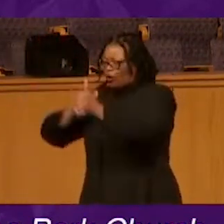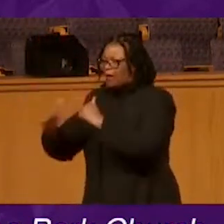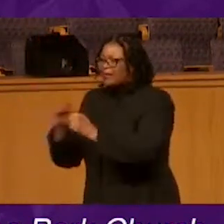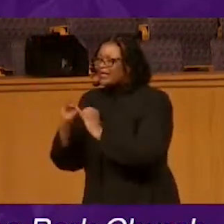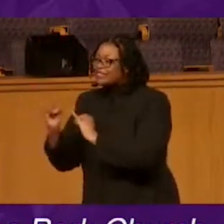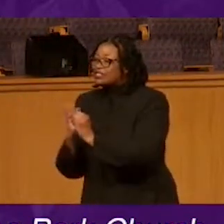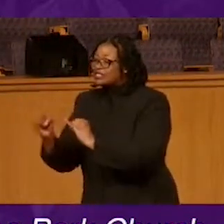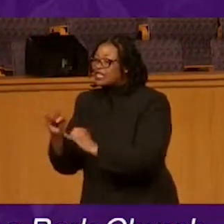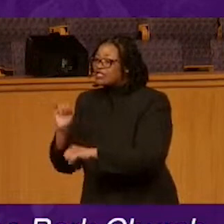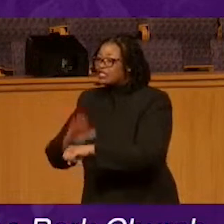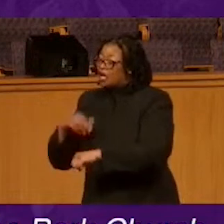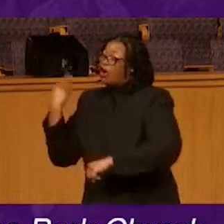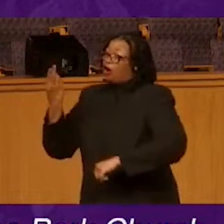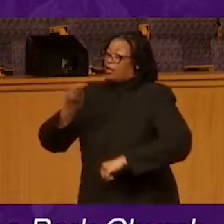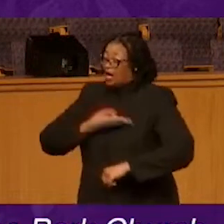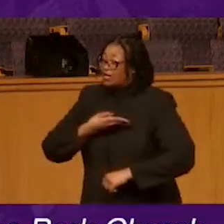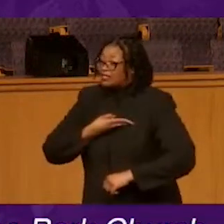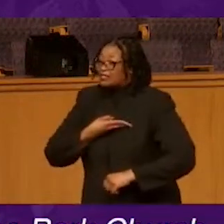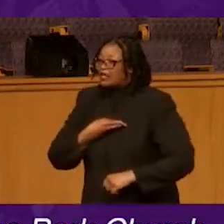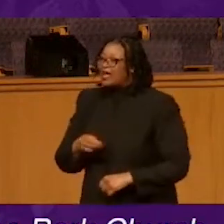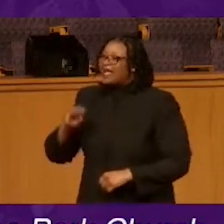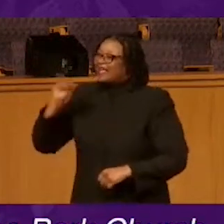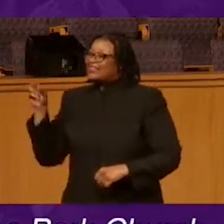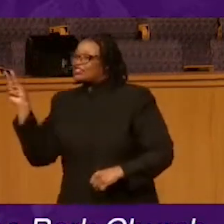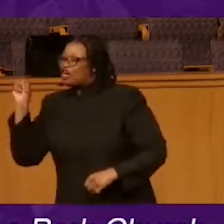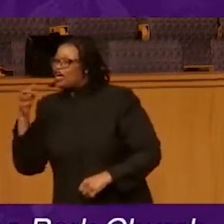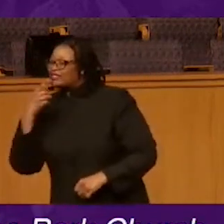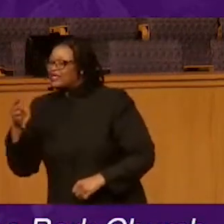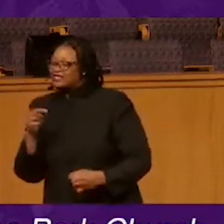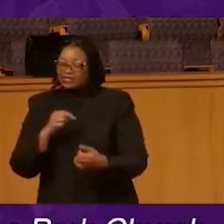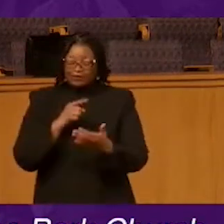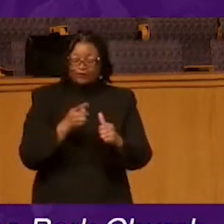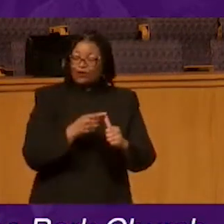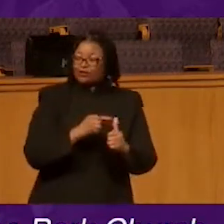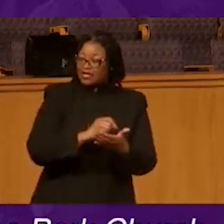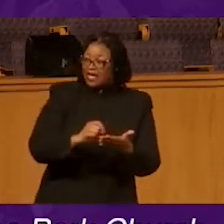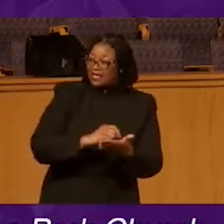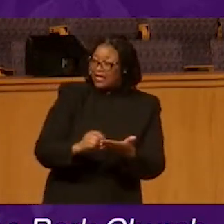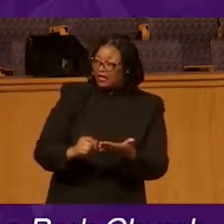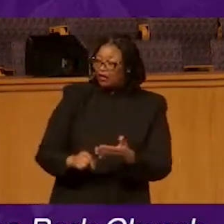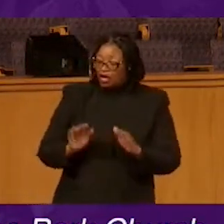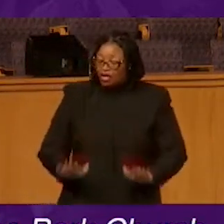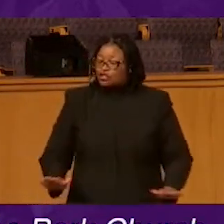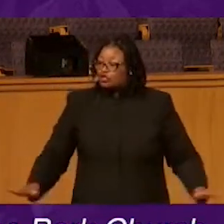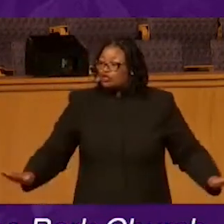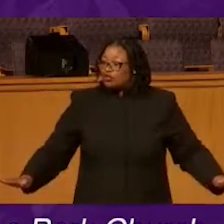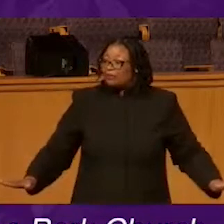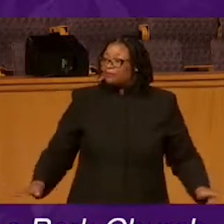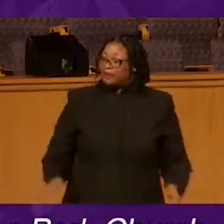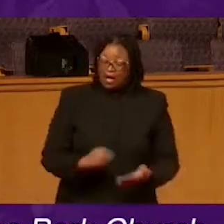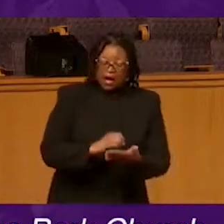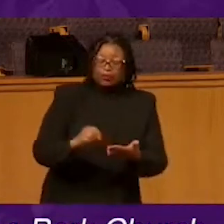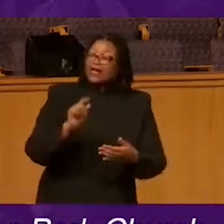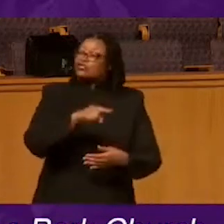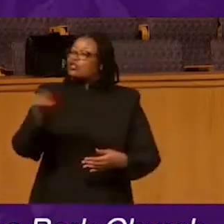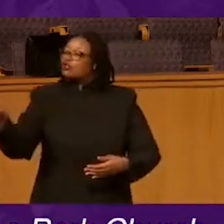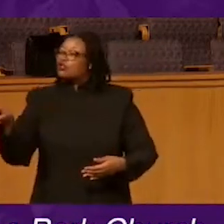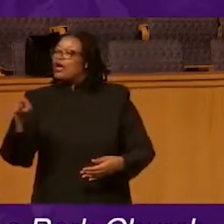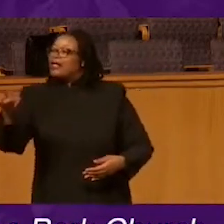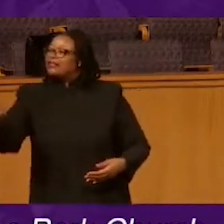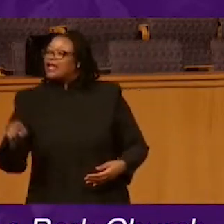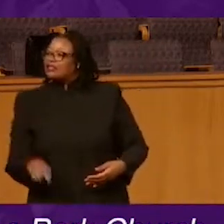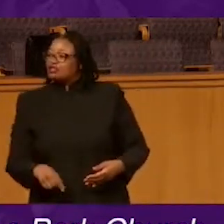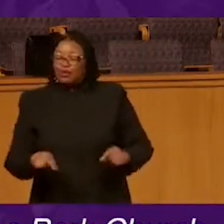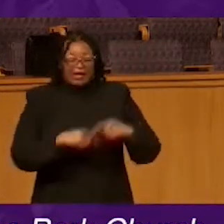our behalf? That's why John says in his first letter, my little children, these things write I unto you, that you sin